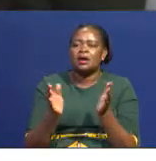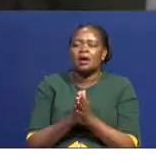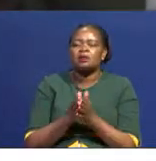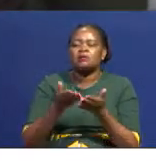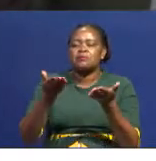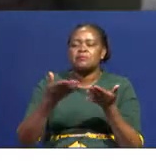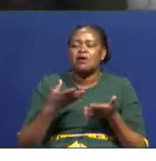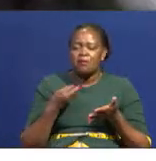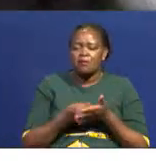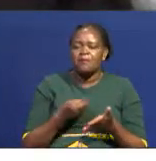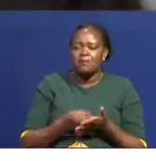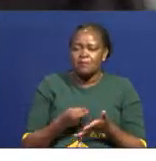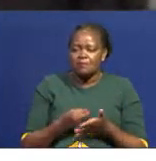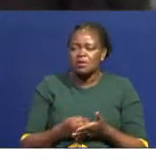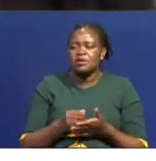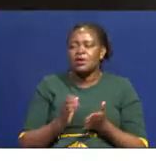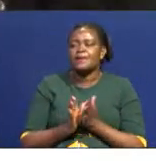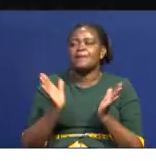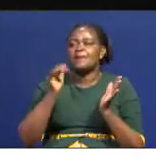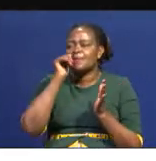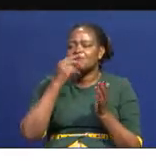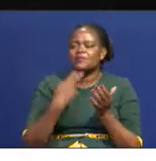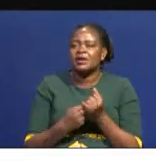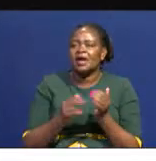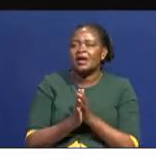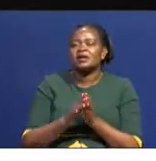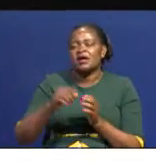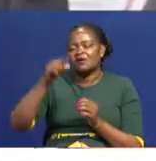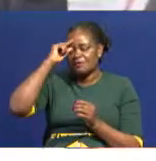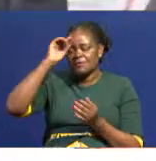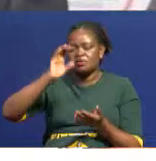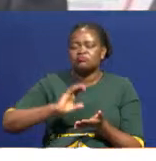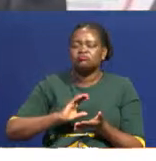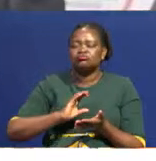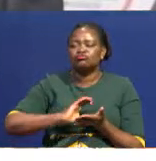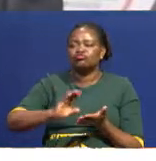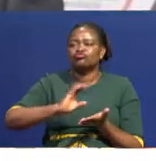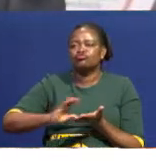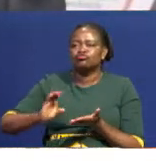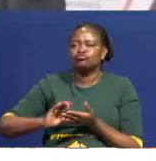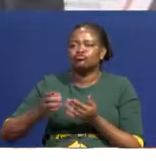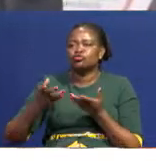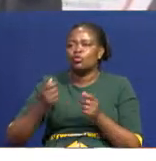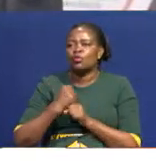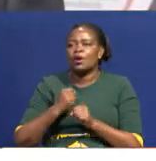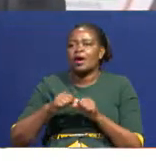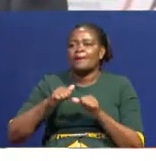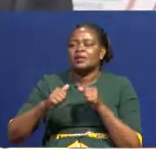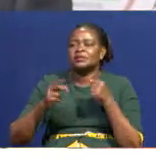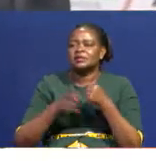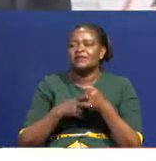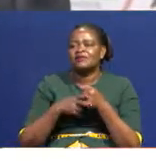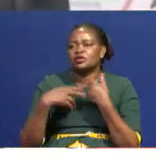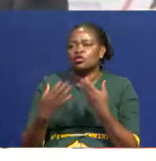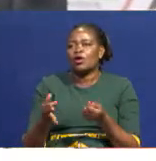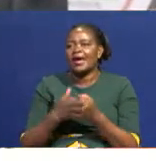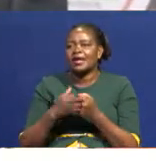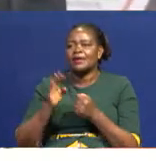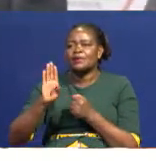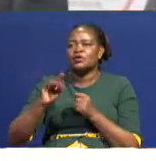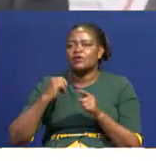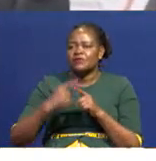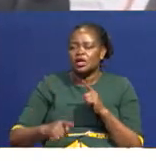revenue, public-private partnerships, and government allocations. Currently, we are operating at about 7-8 billion per